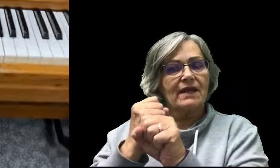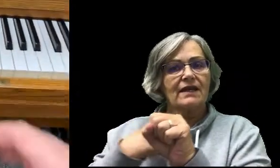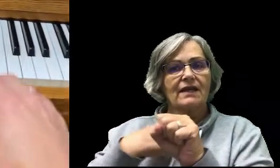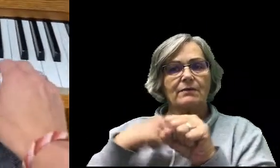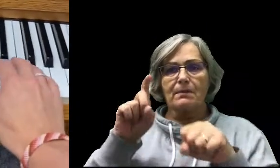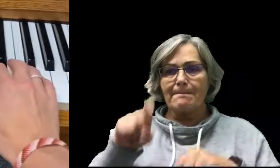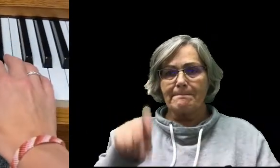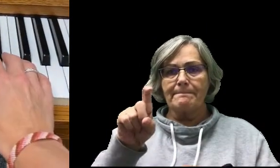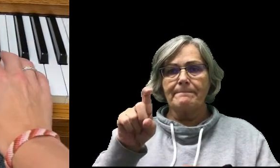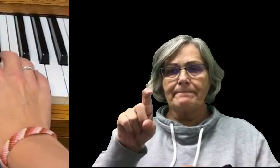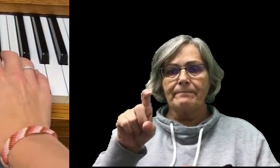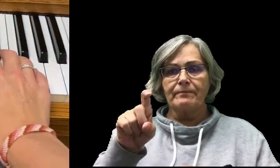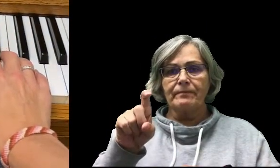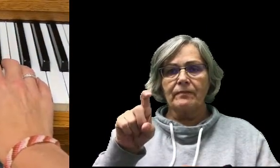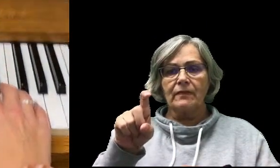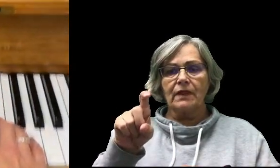on a key.